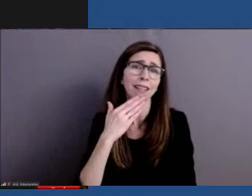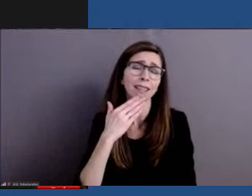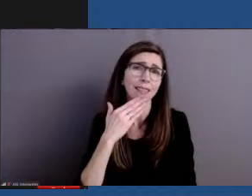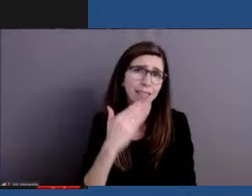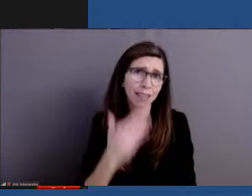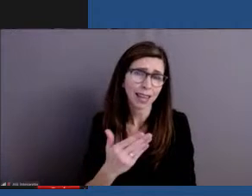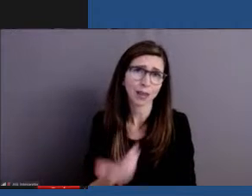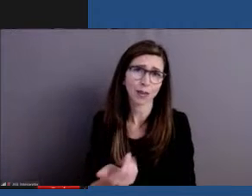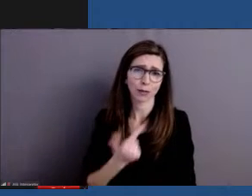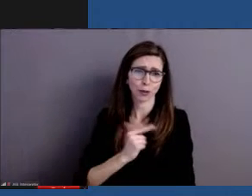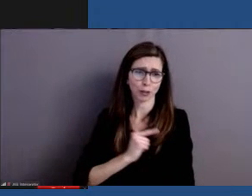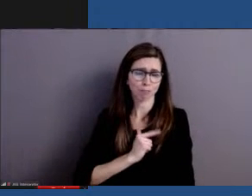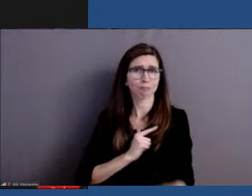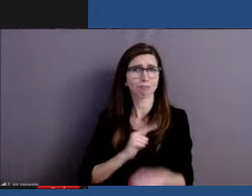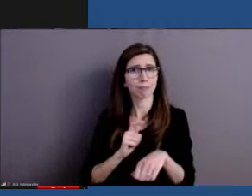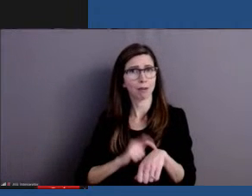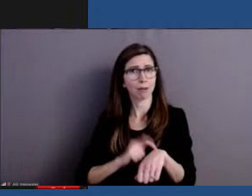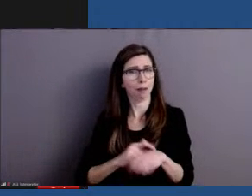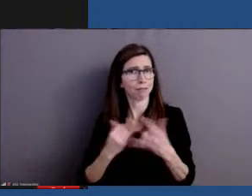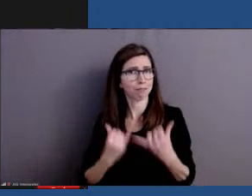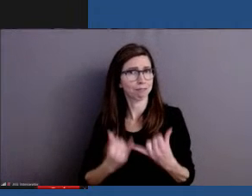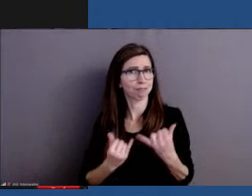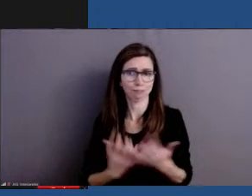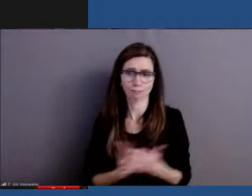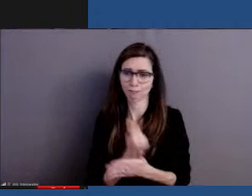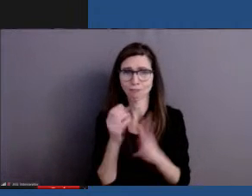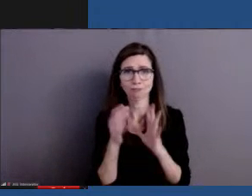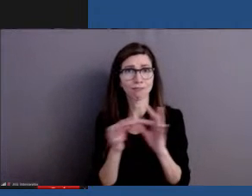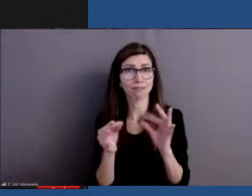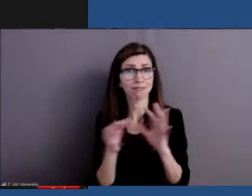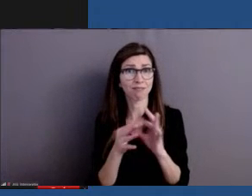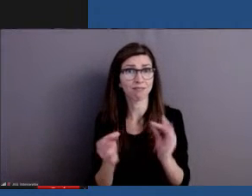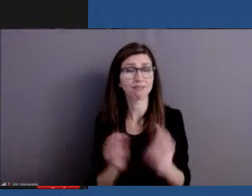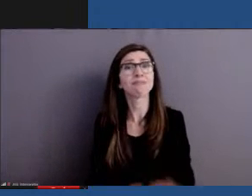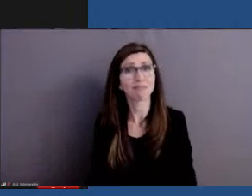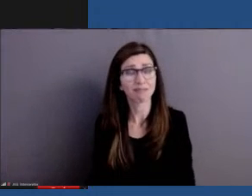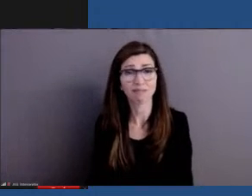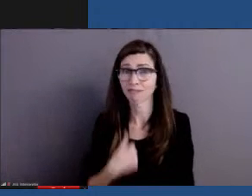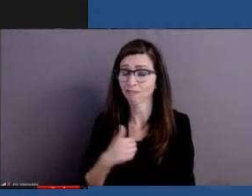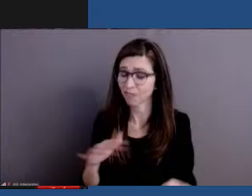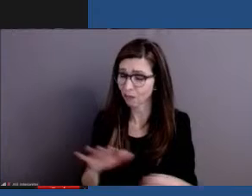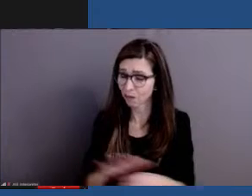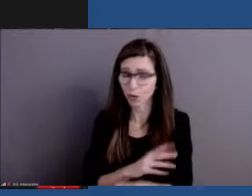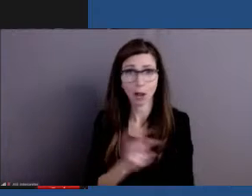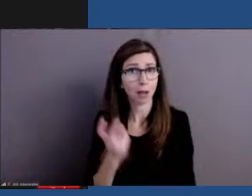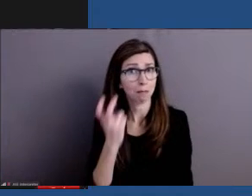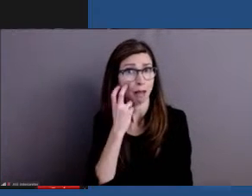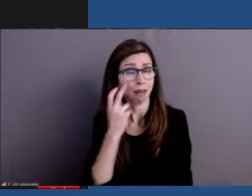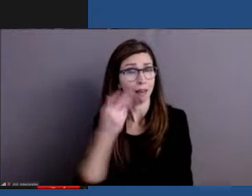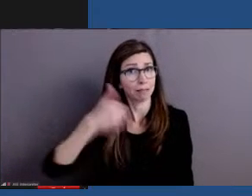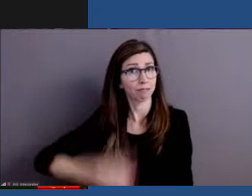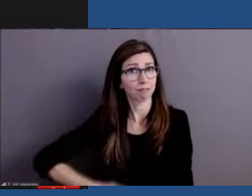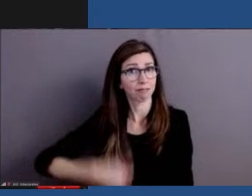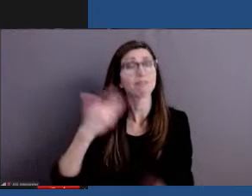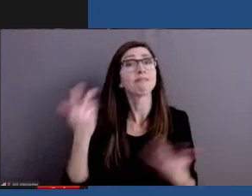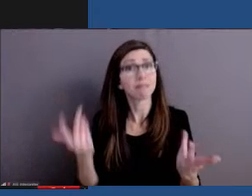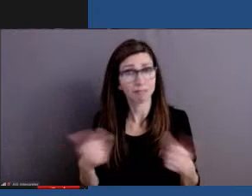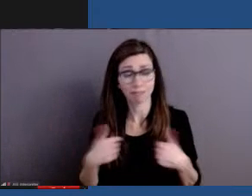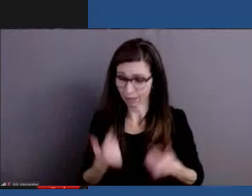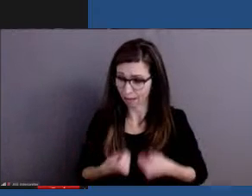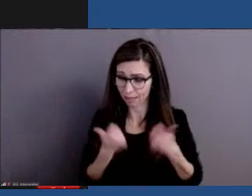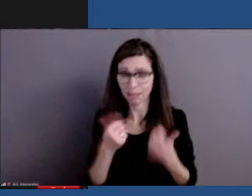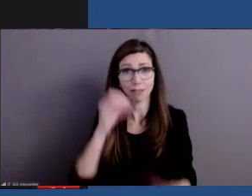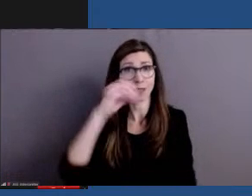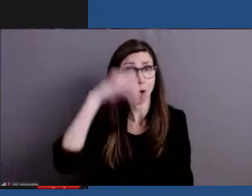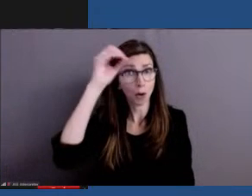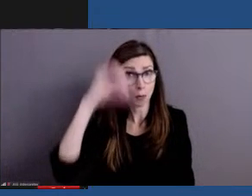few words today. I am a totally blind resident of Ottawa, and I lead the Ottawa-Gatineau